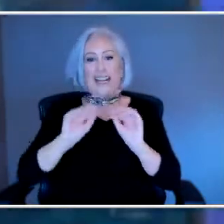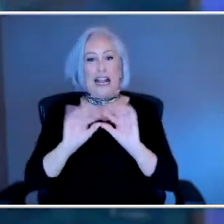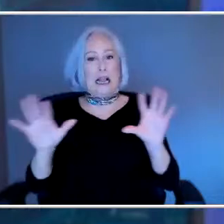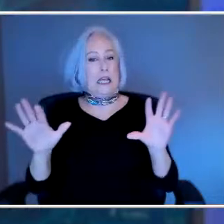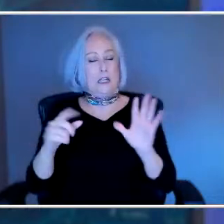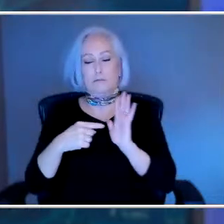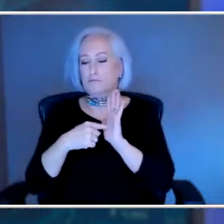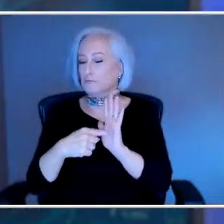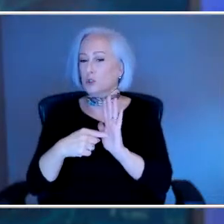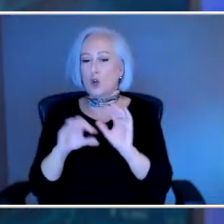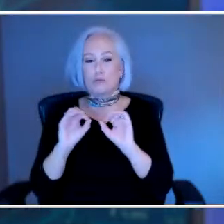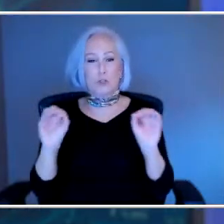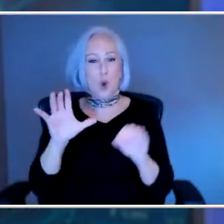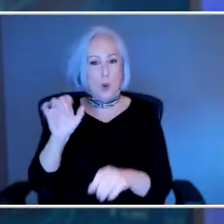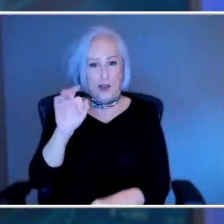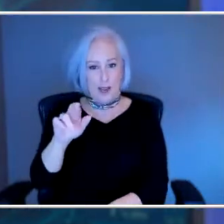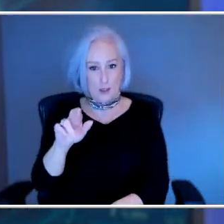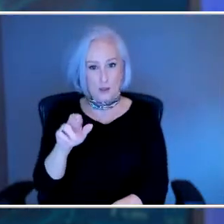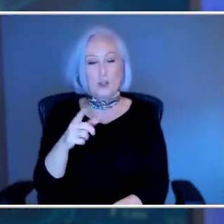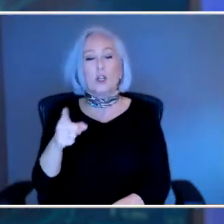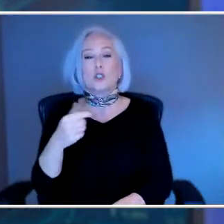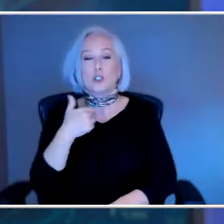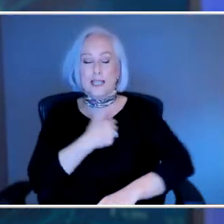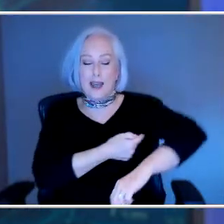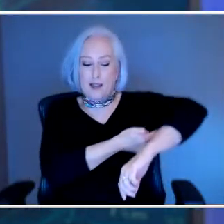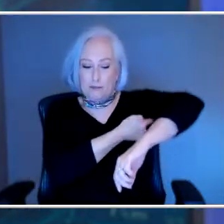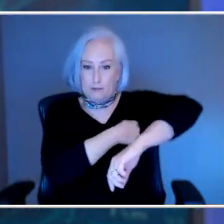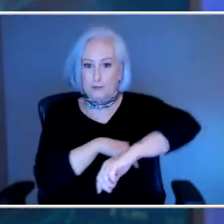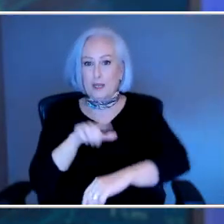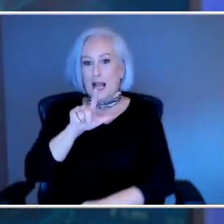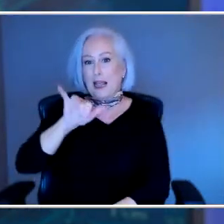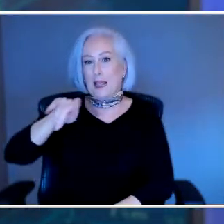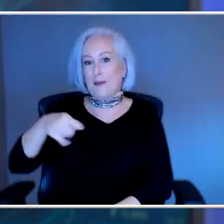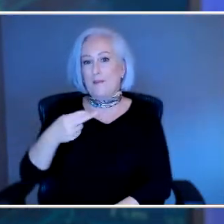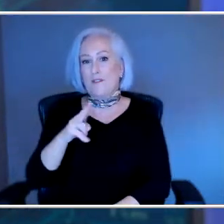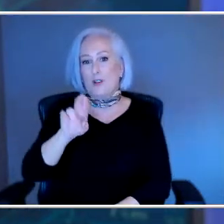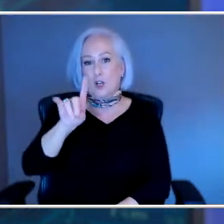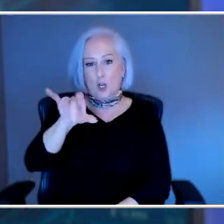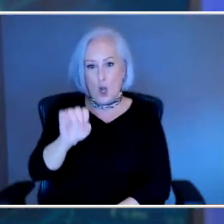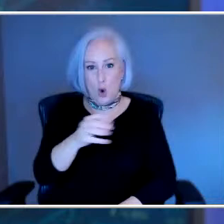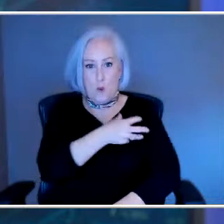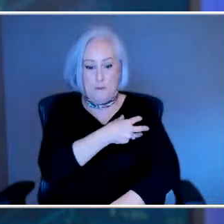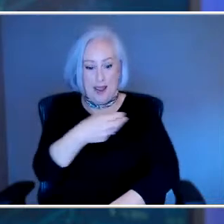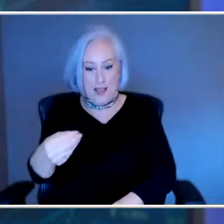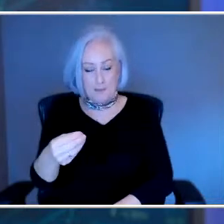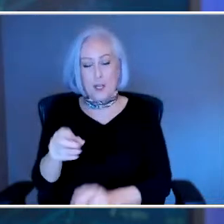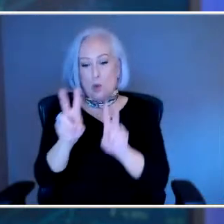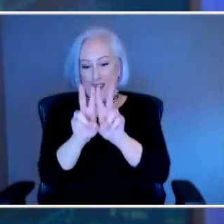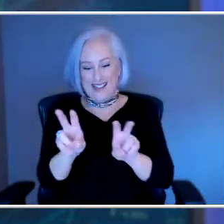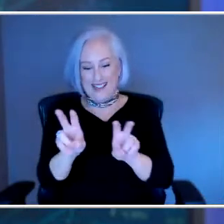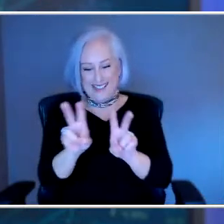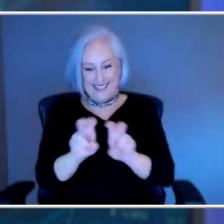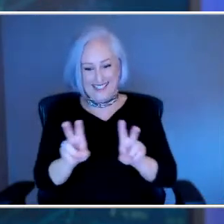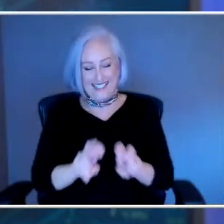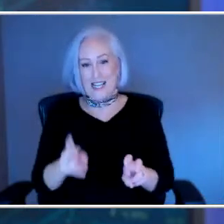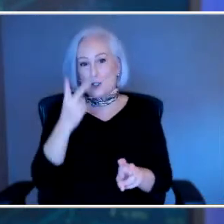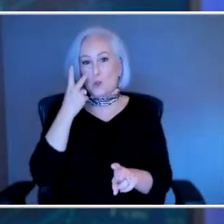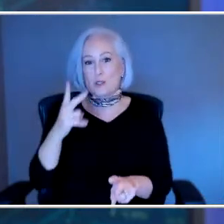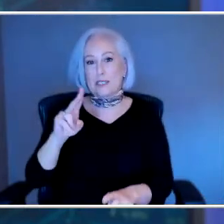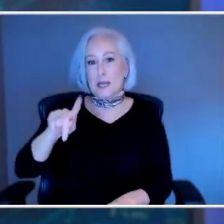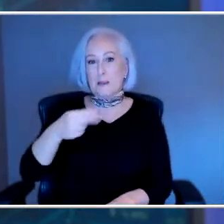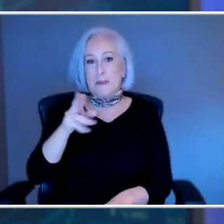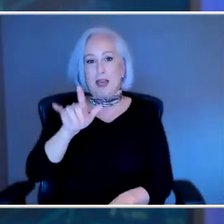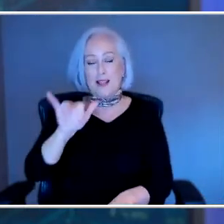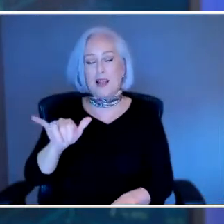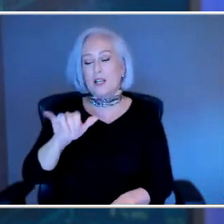node biopsy, and that was the other aspect of specimens because we want to assess lymph nodes for what we call pathologic staging.